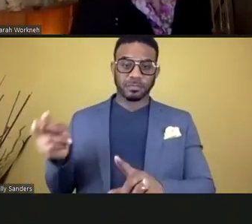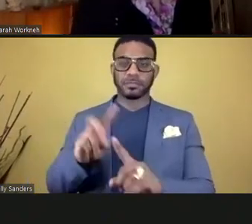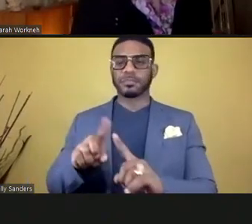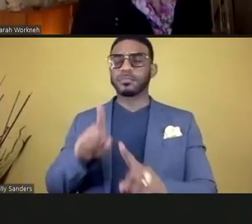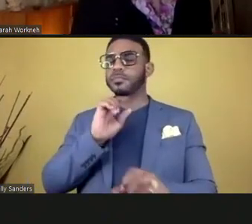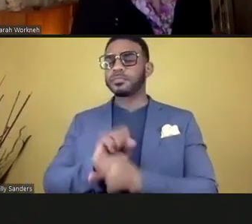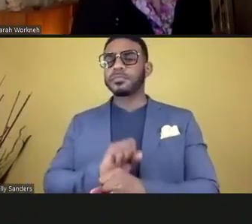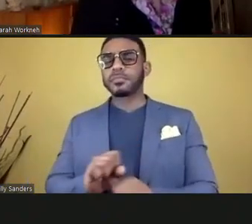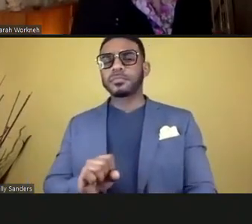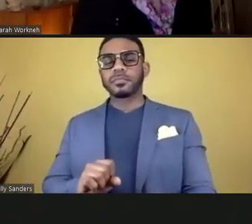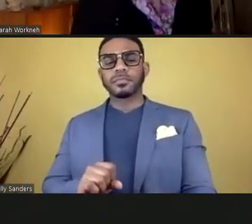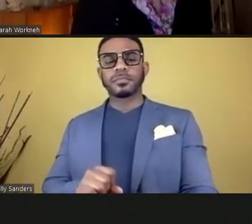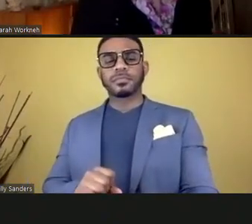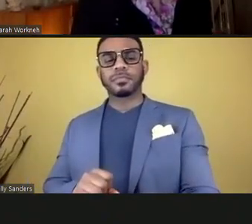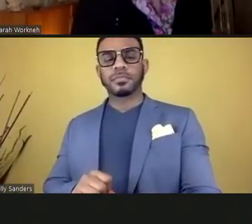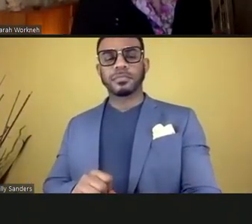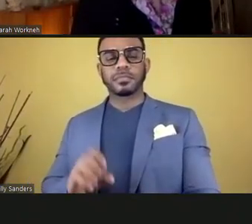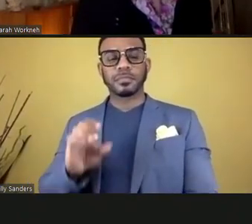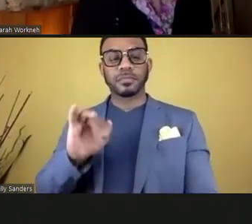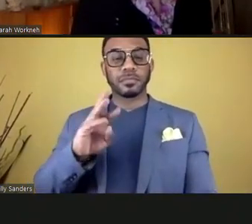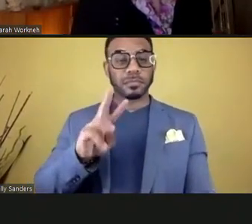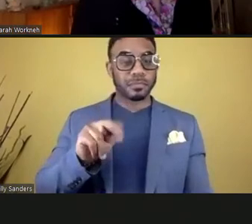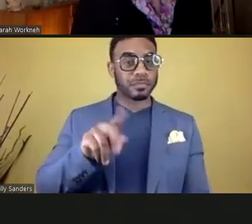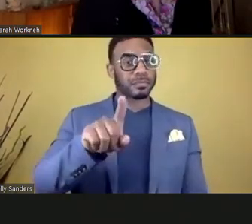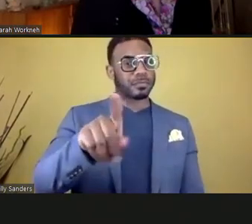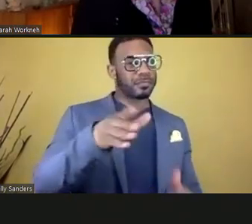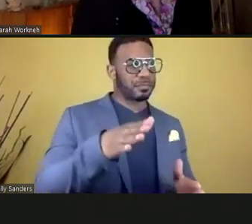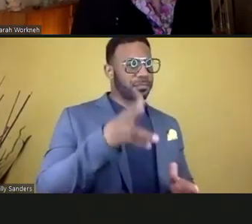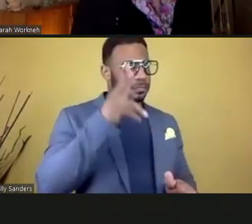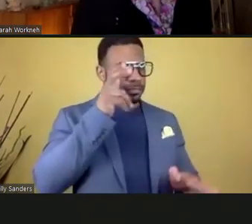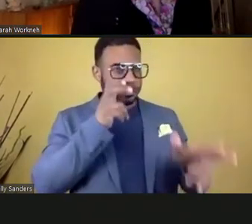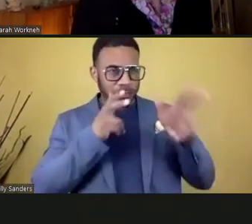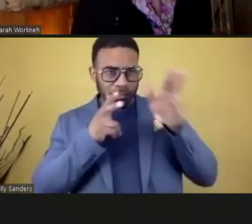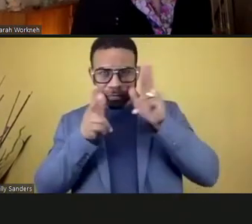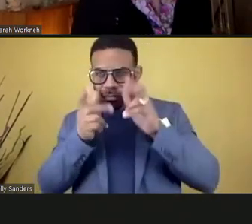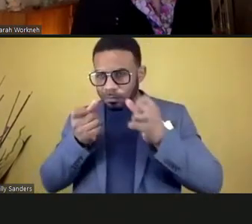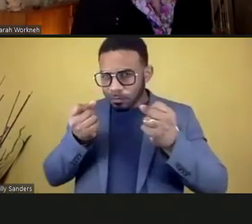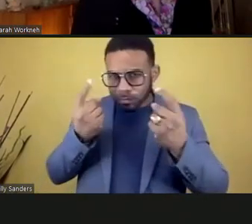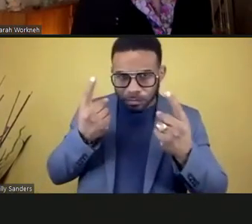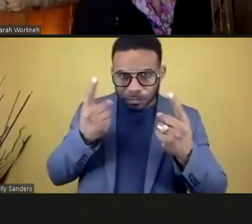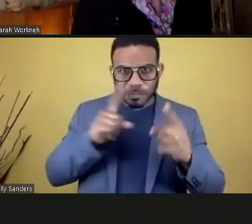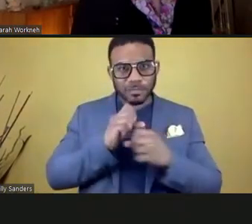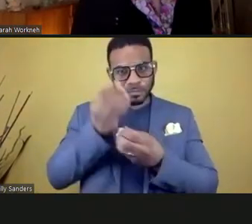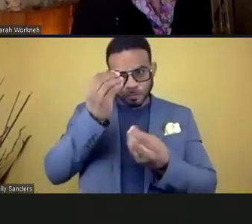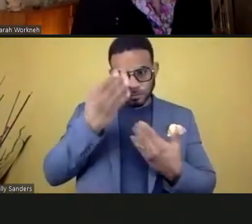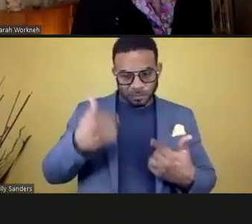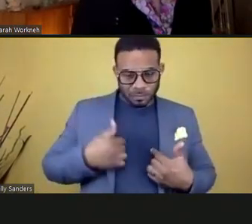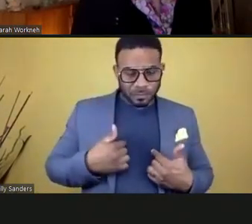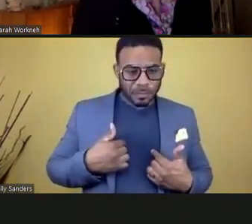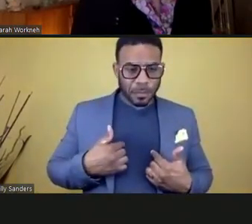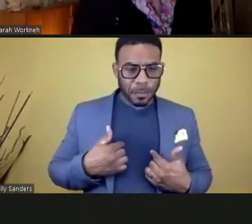also Carmen and your way of listening and understanding has really informed me.